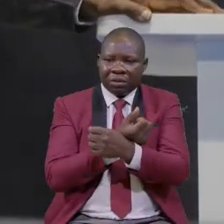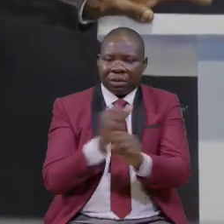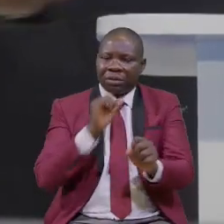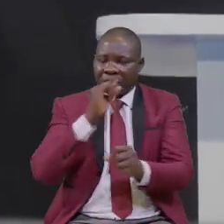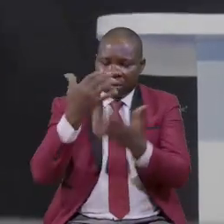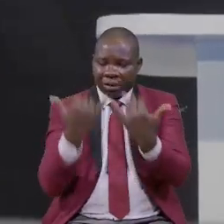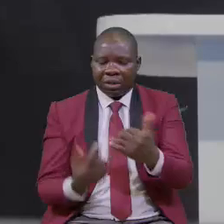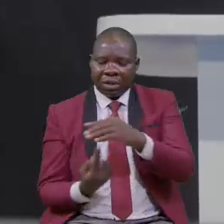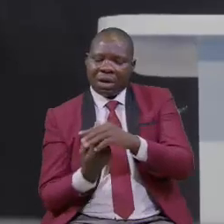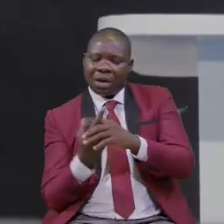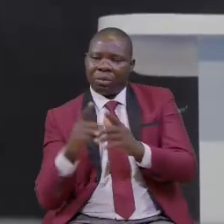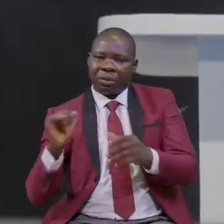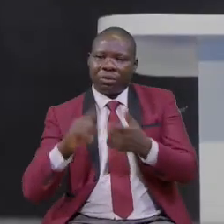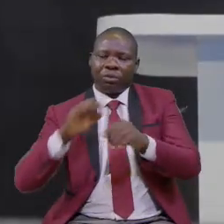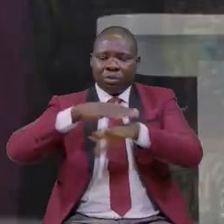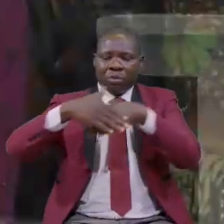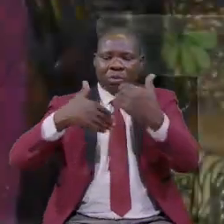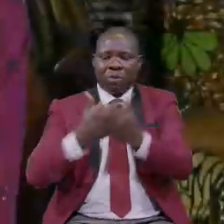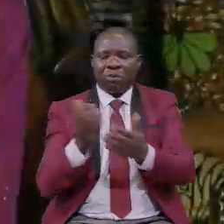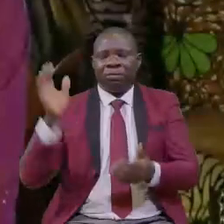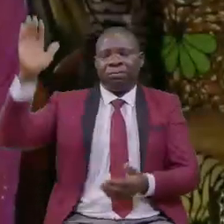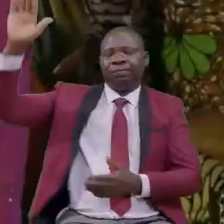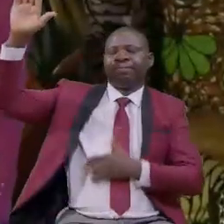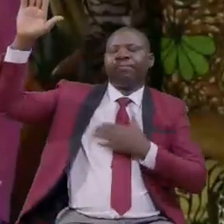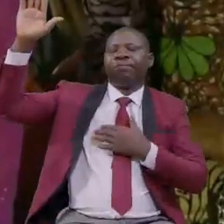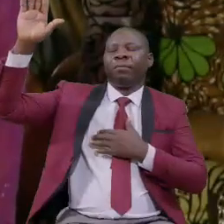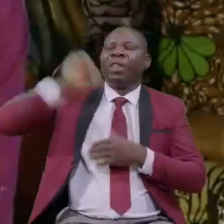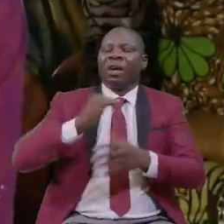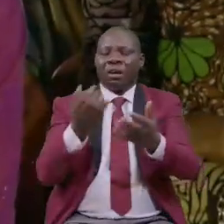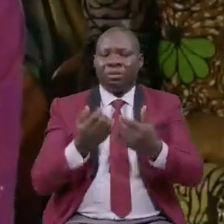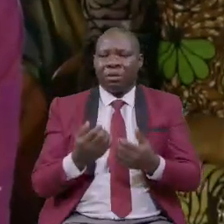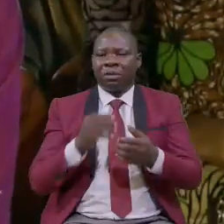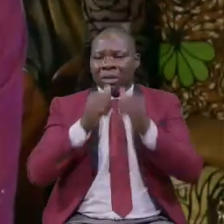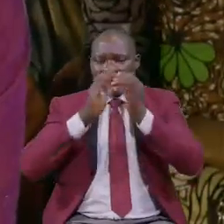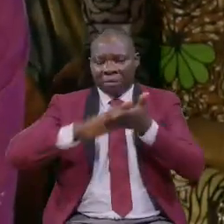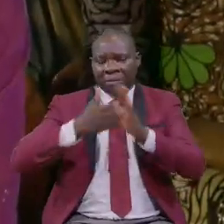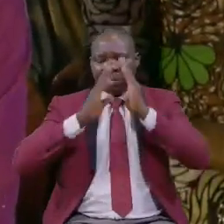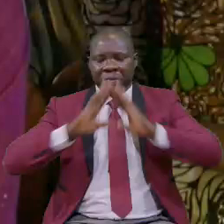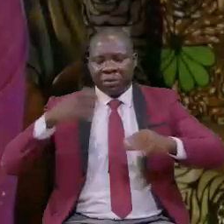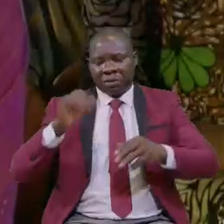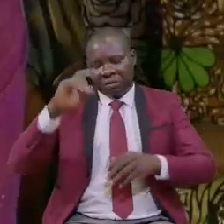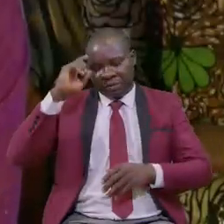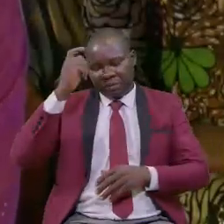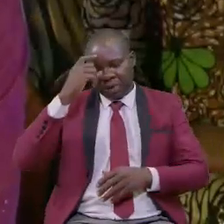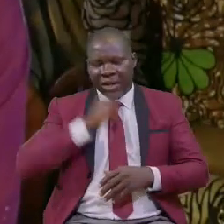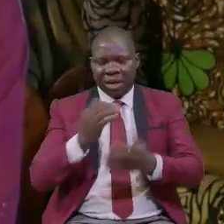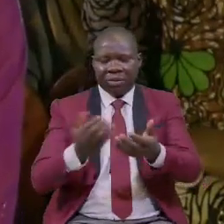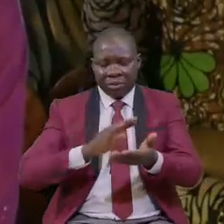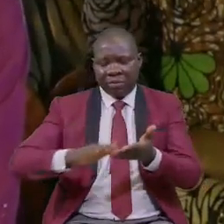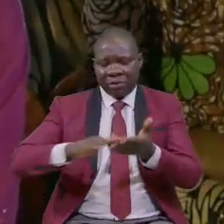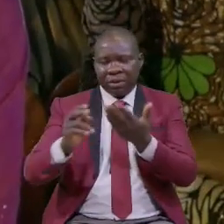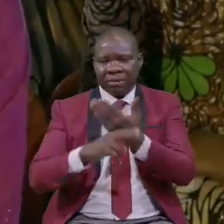all. So you raise up your hand. I want peace of mind. I want forgiveness of my sin. I